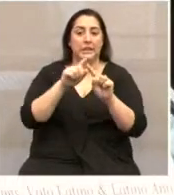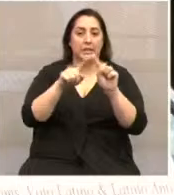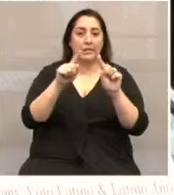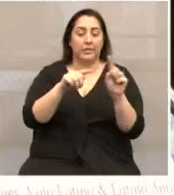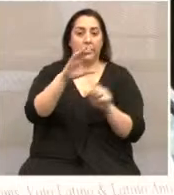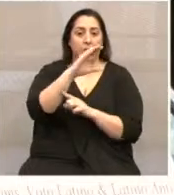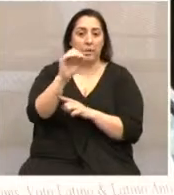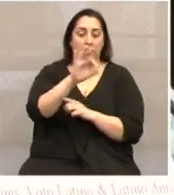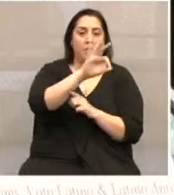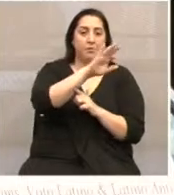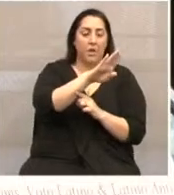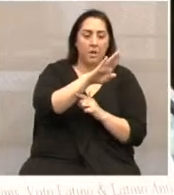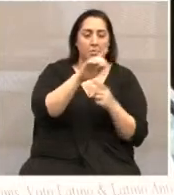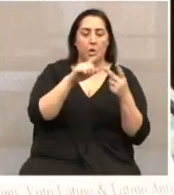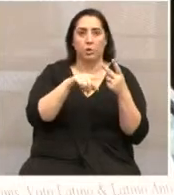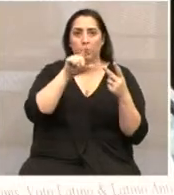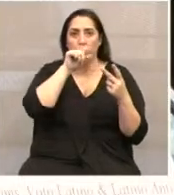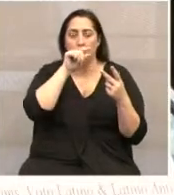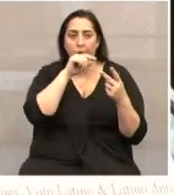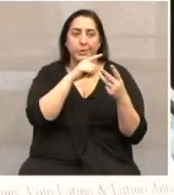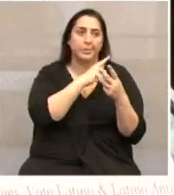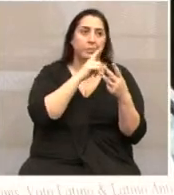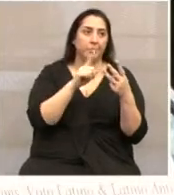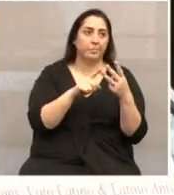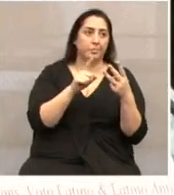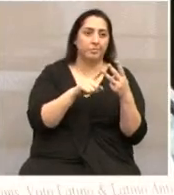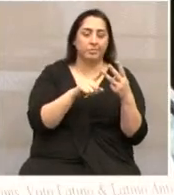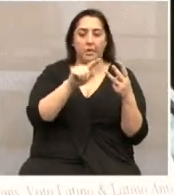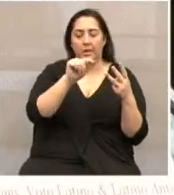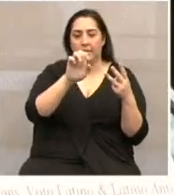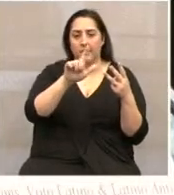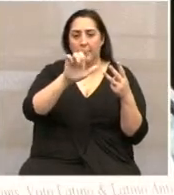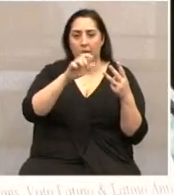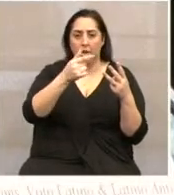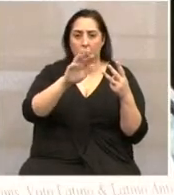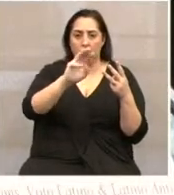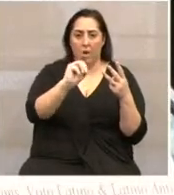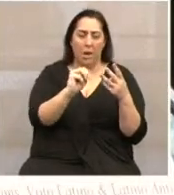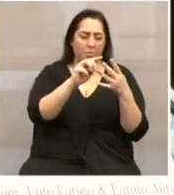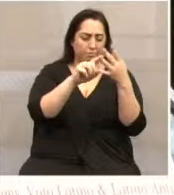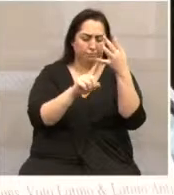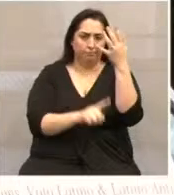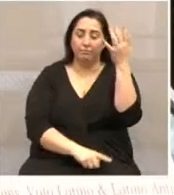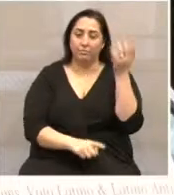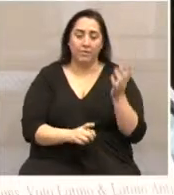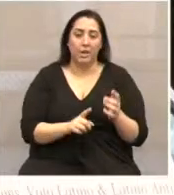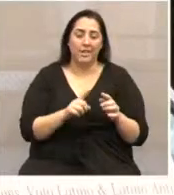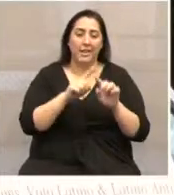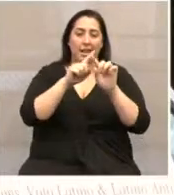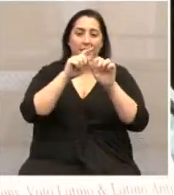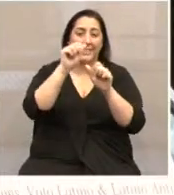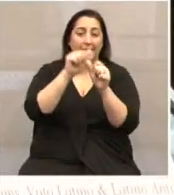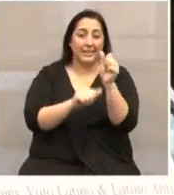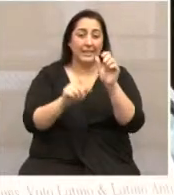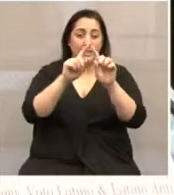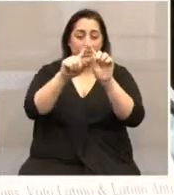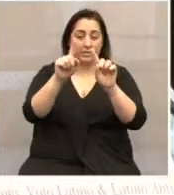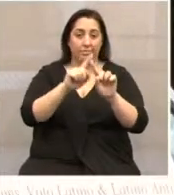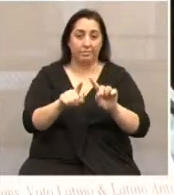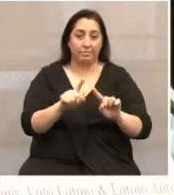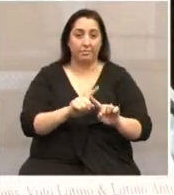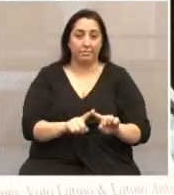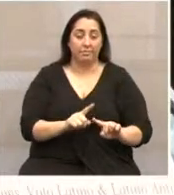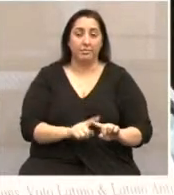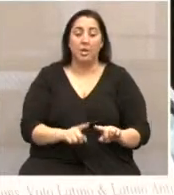Facebook challenges versus Twitter versus Telegram, et cetera. But I think the number one thing that everyone's going to talk about is how do you